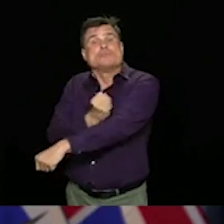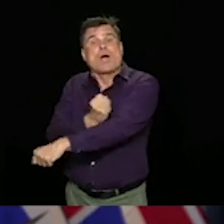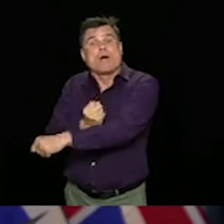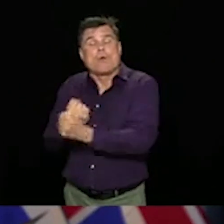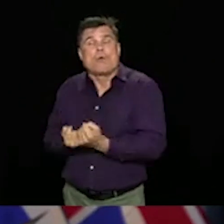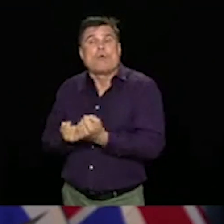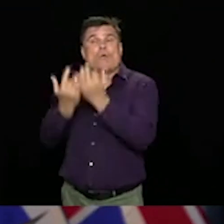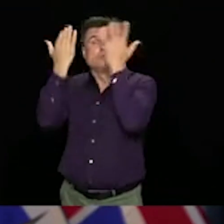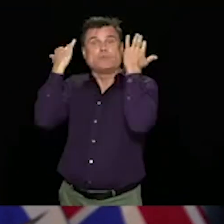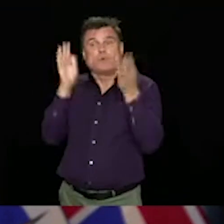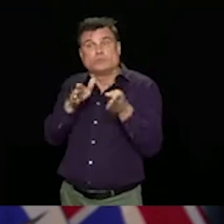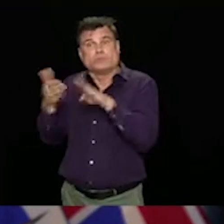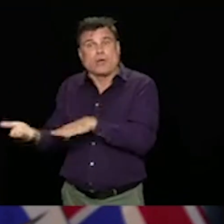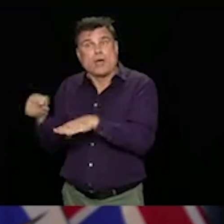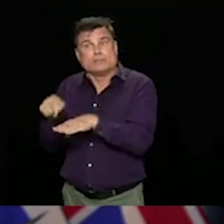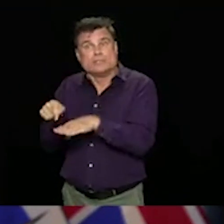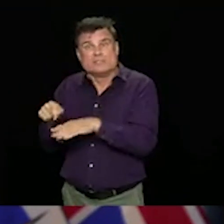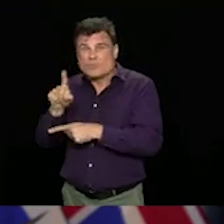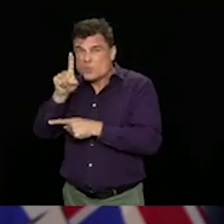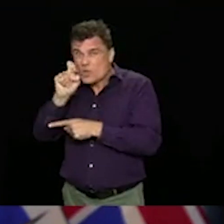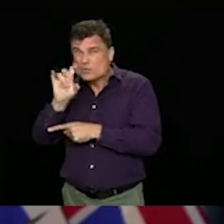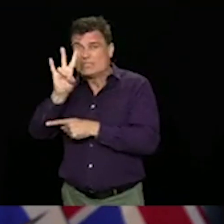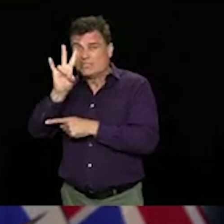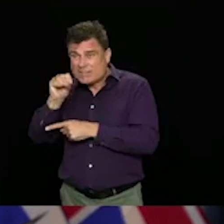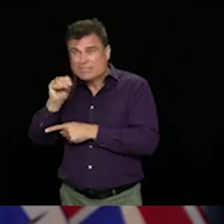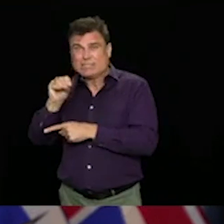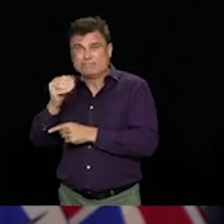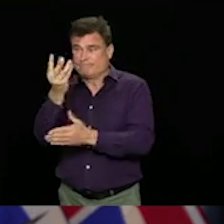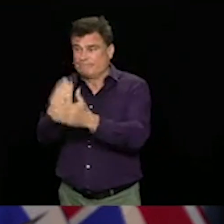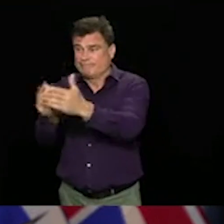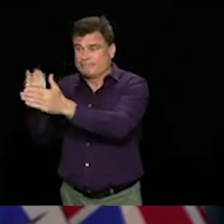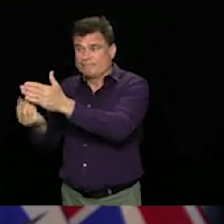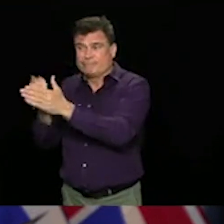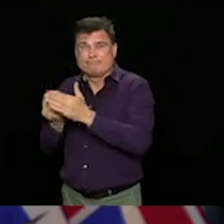I cannot express how difficult this news has been to hear.